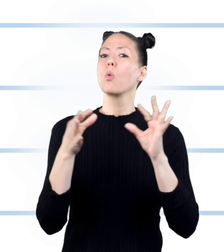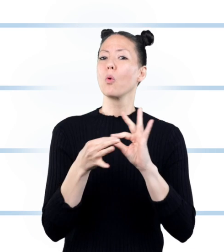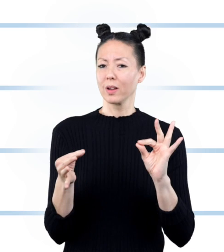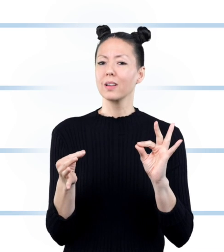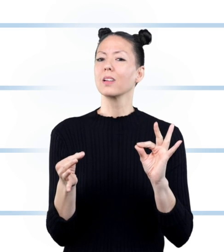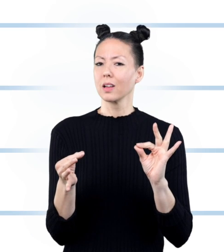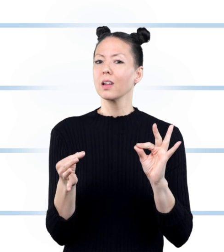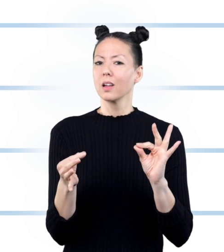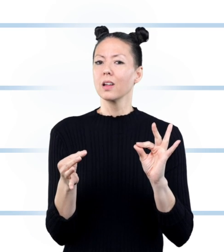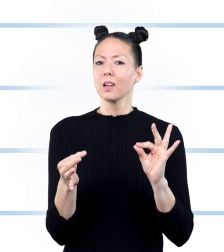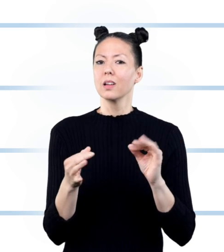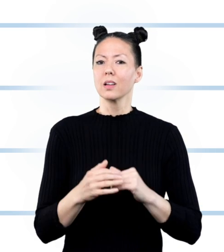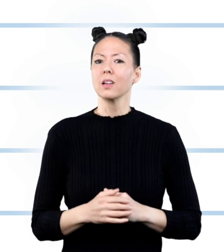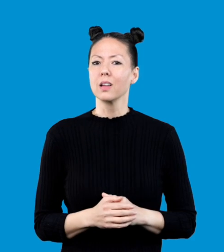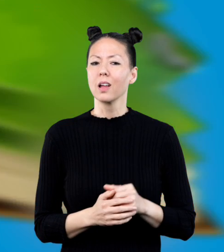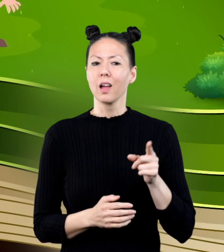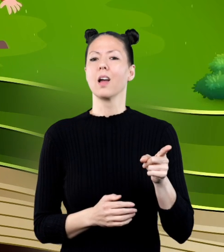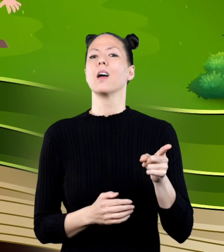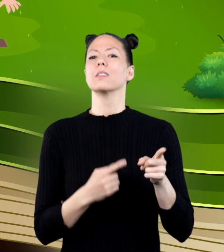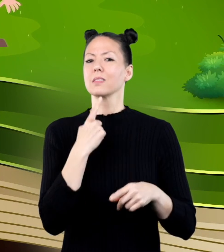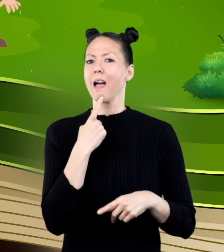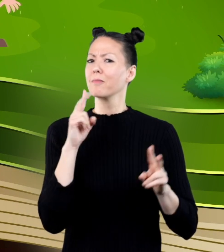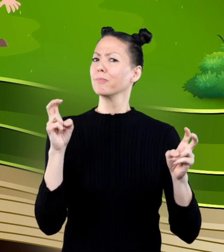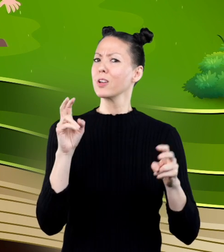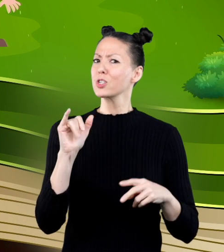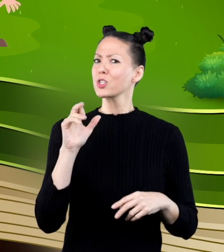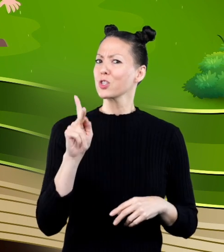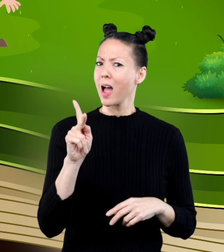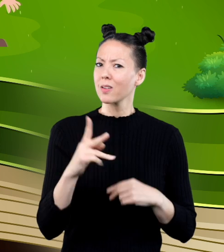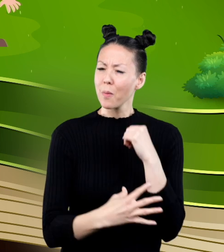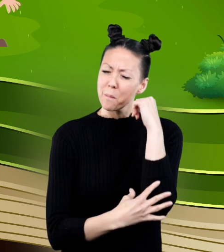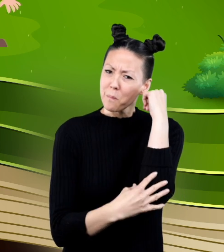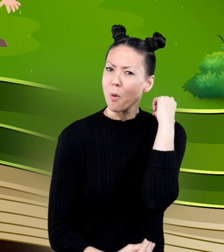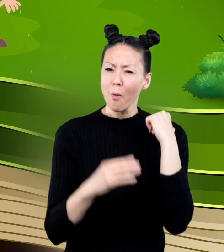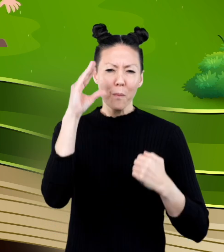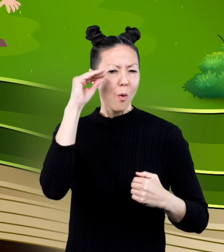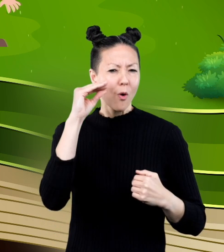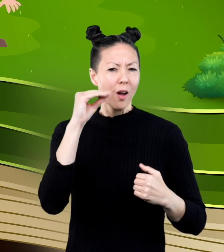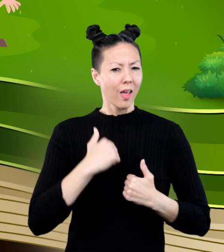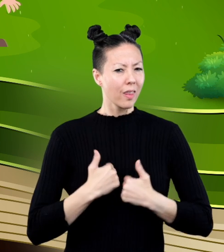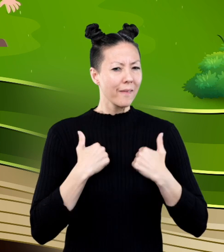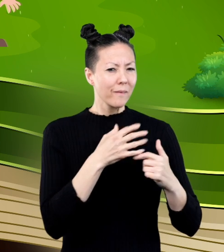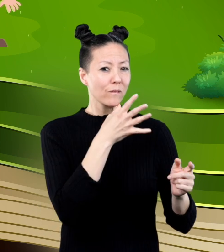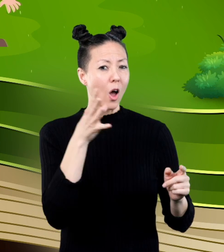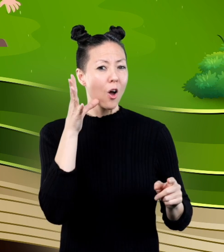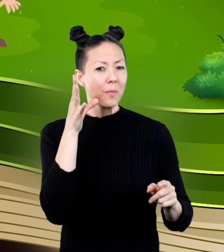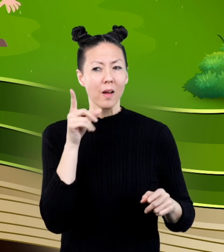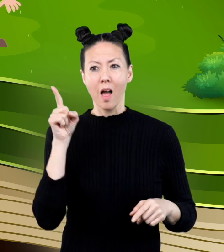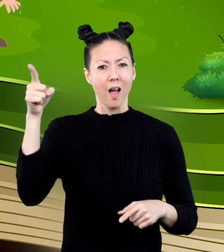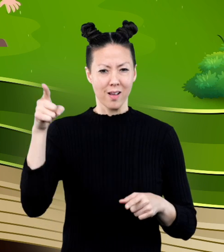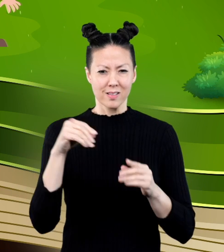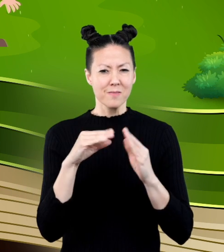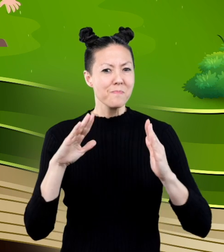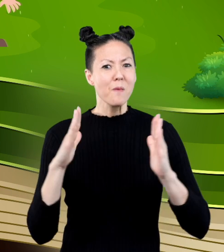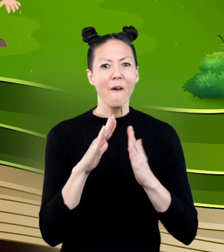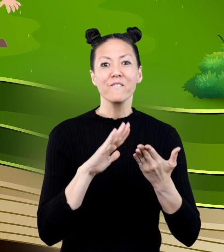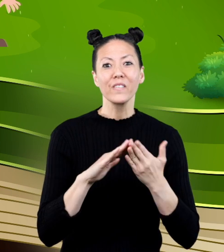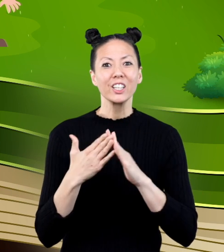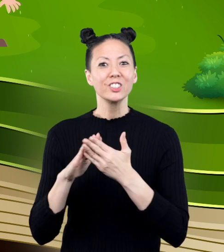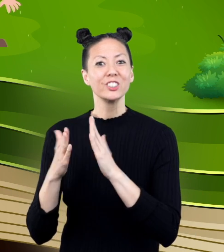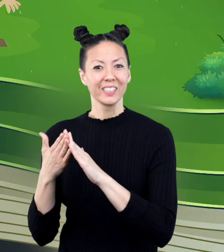of the story. Jack is a poor boy who lives with his mom on a farm in a small